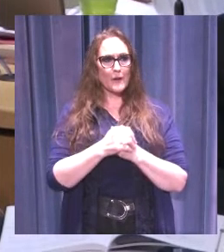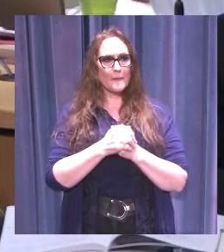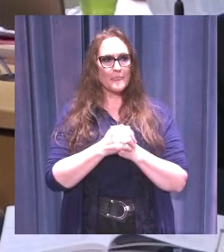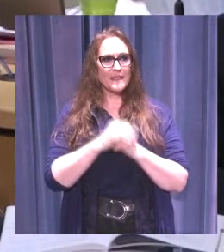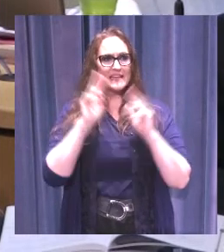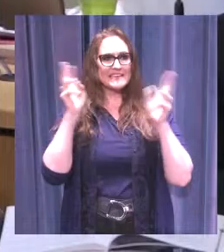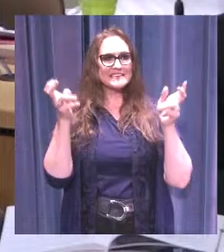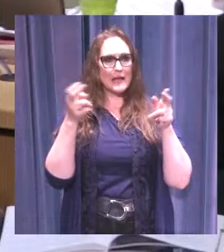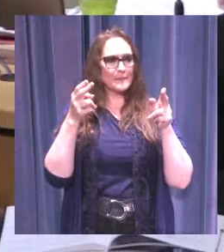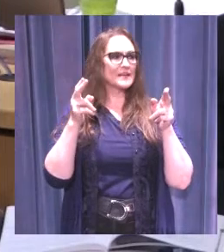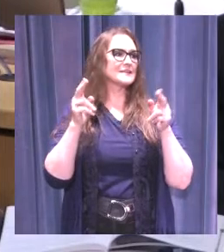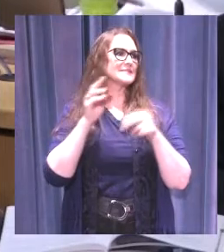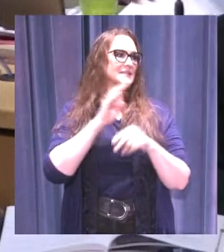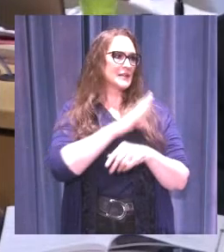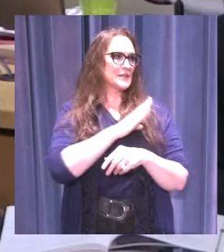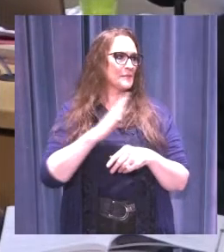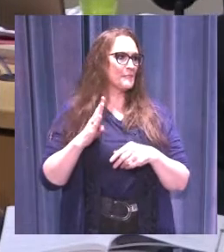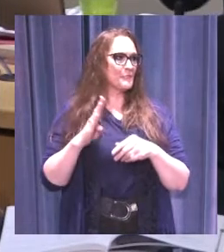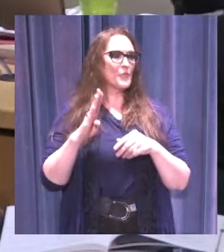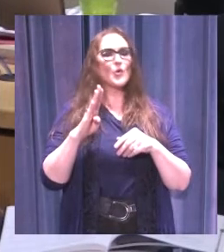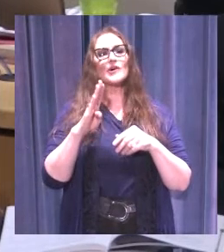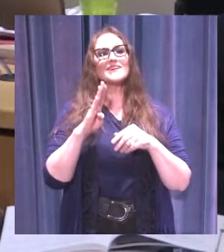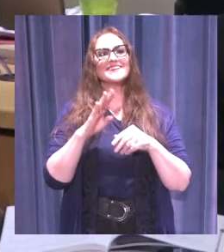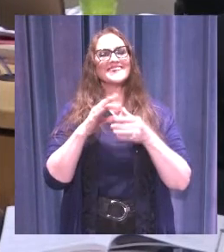Trustee Everman's board leadership.